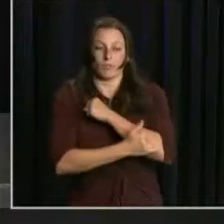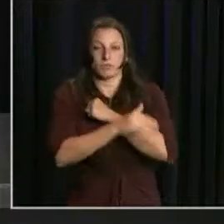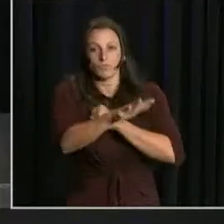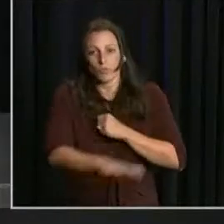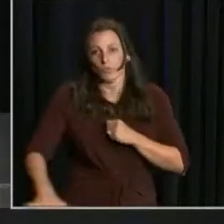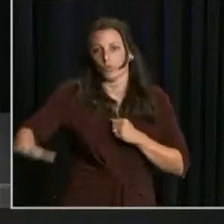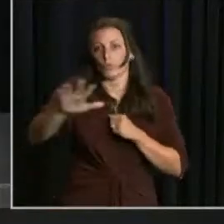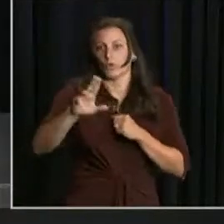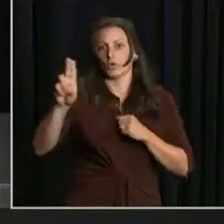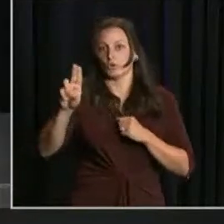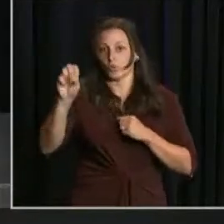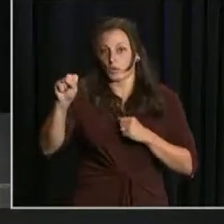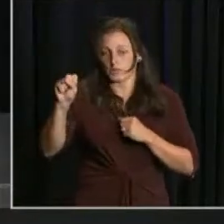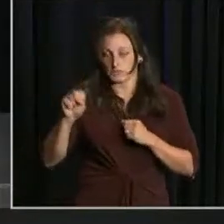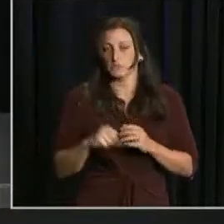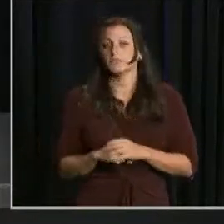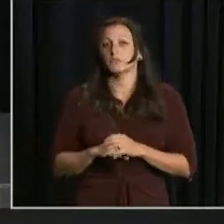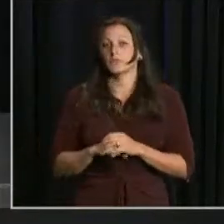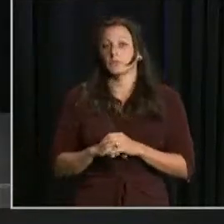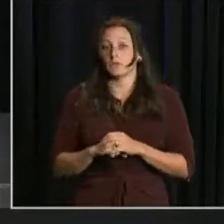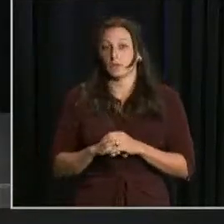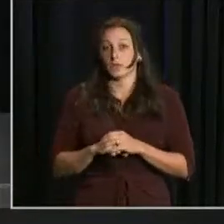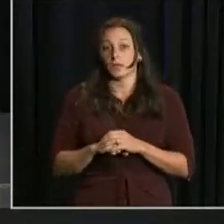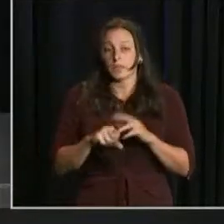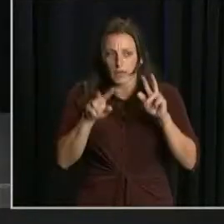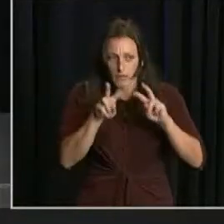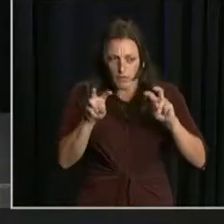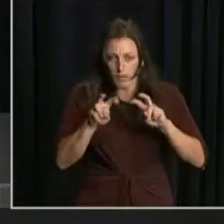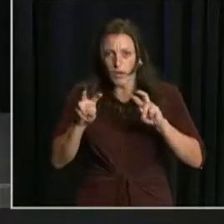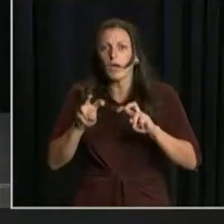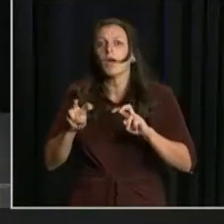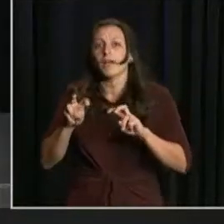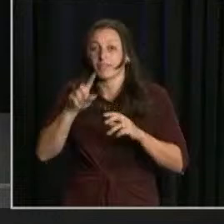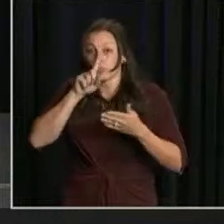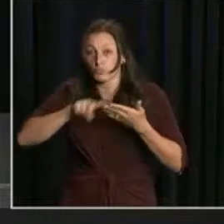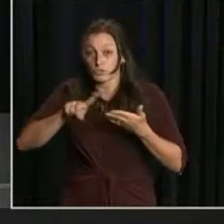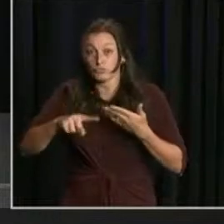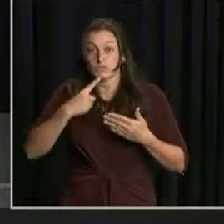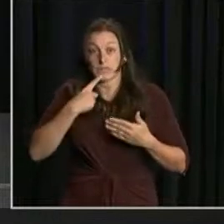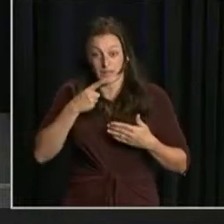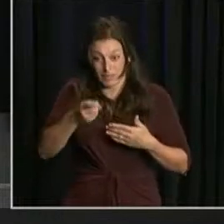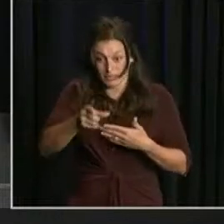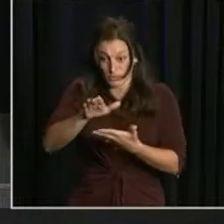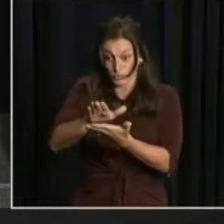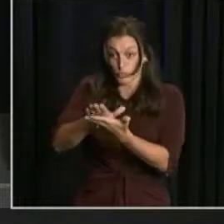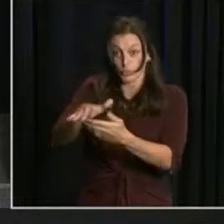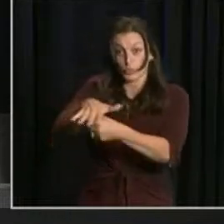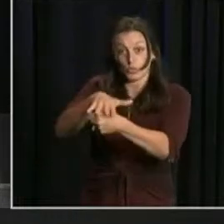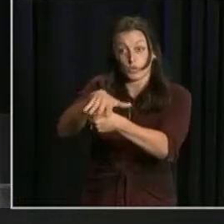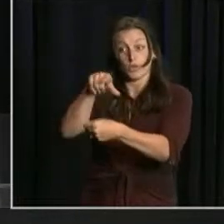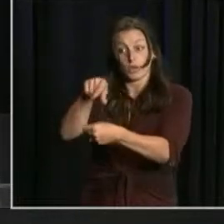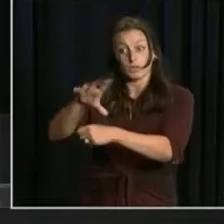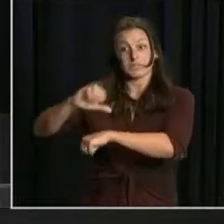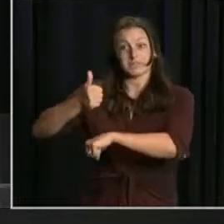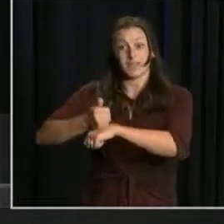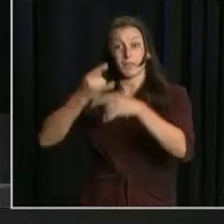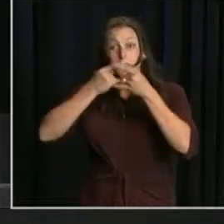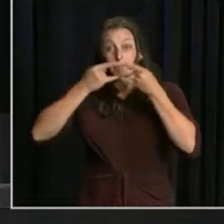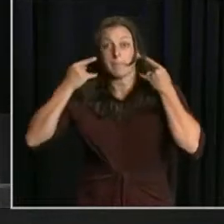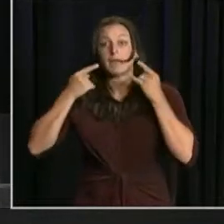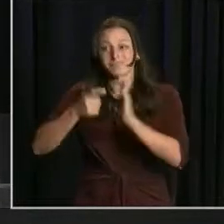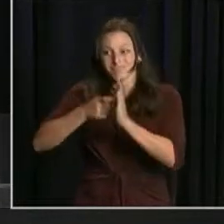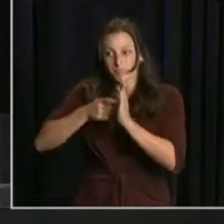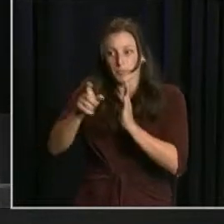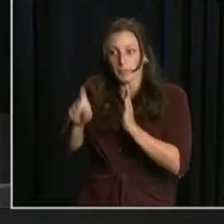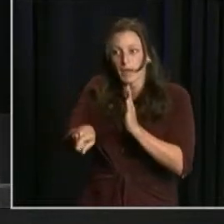that if the school put in place a mask mandate, they were a much